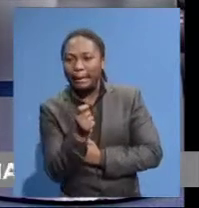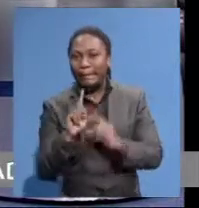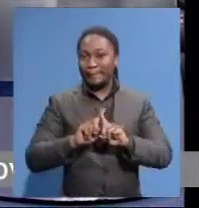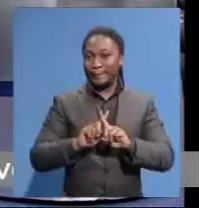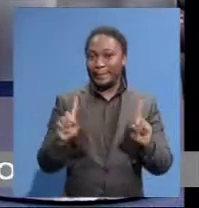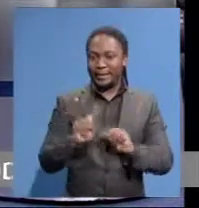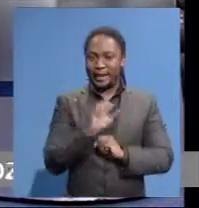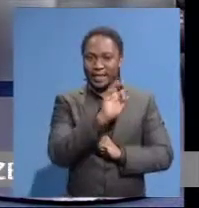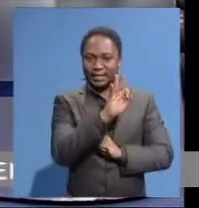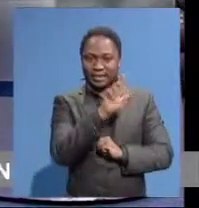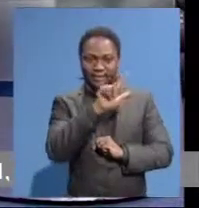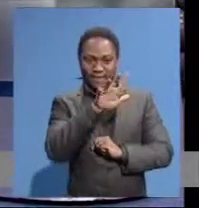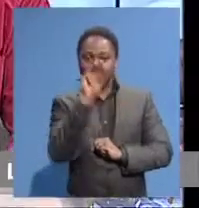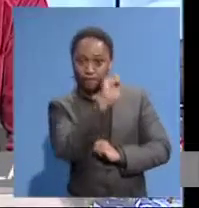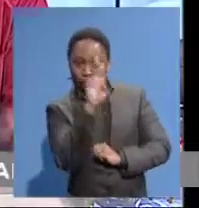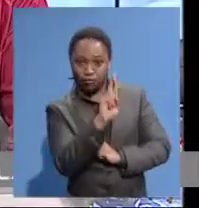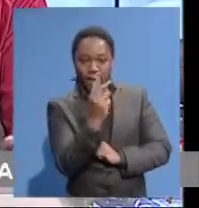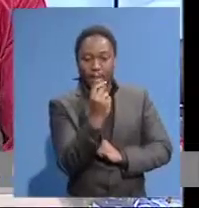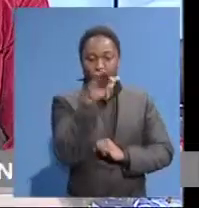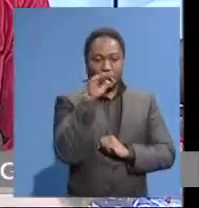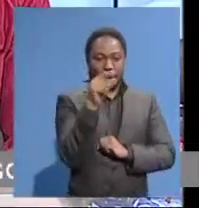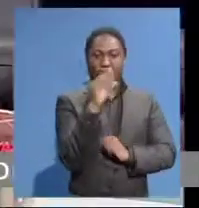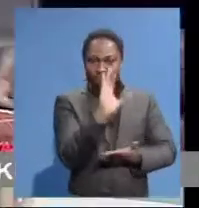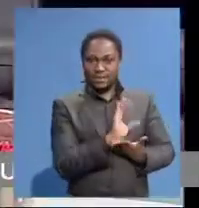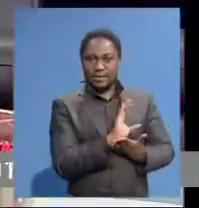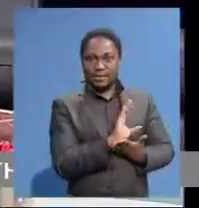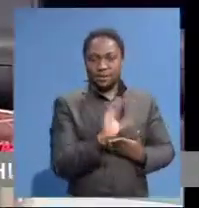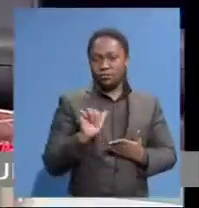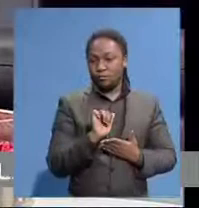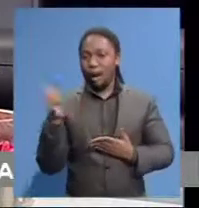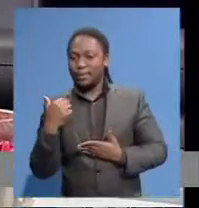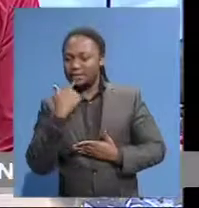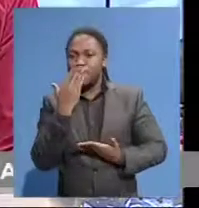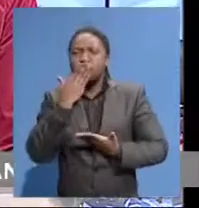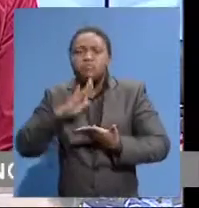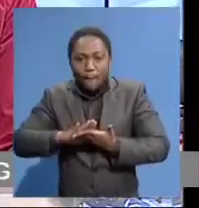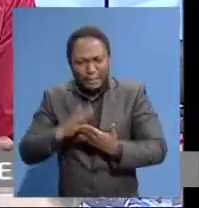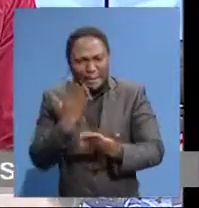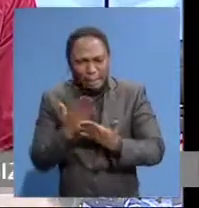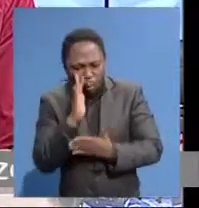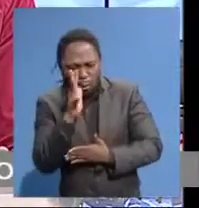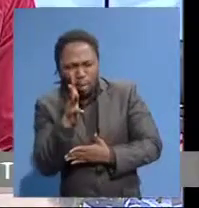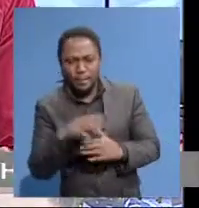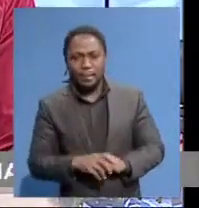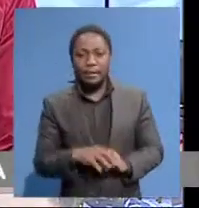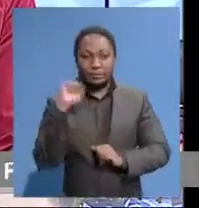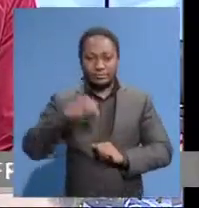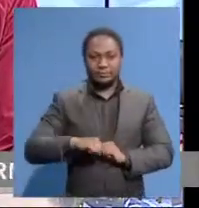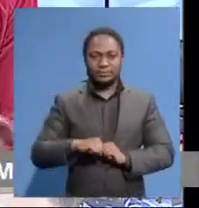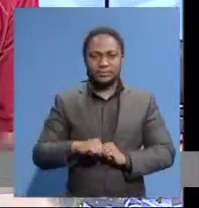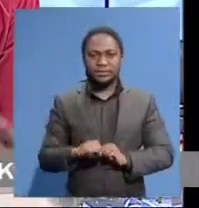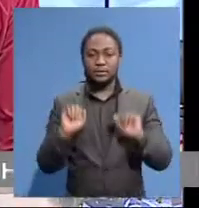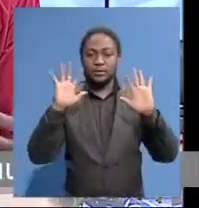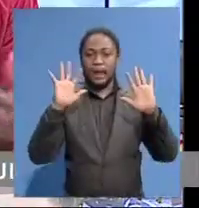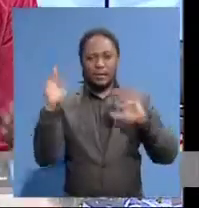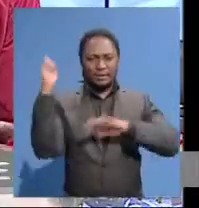225 million is in the bank. It's there. So the others who have promised now need to deliver. They just have, and I think over the past 10 days, I think